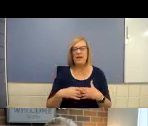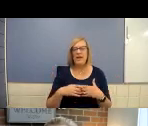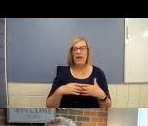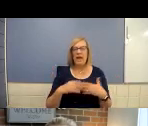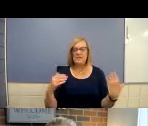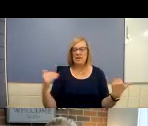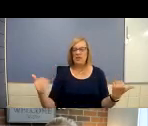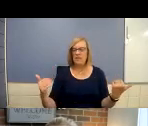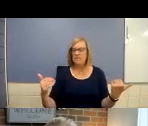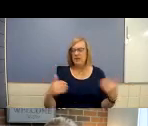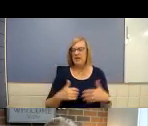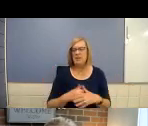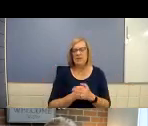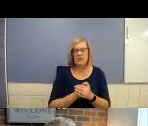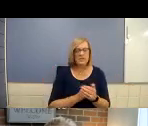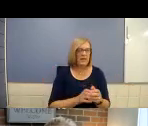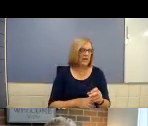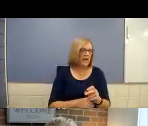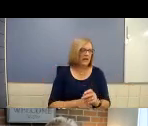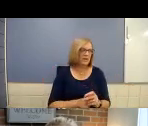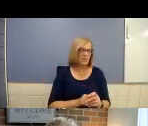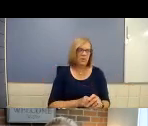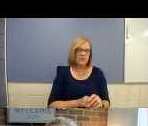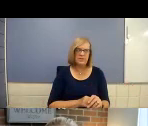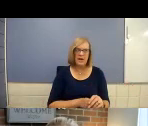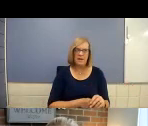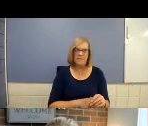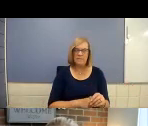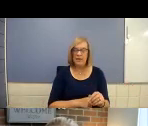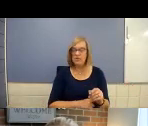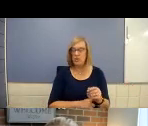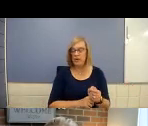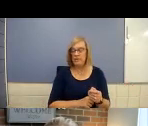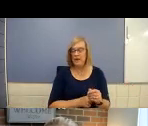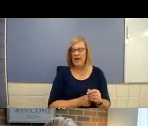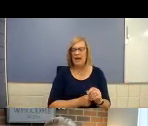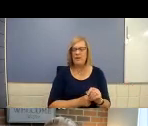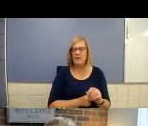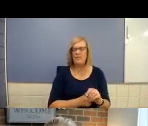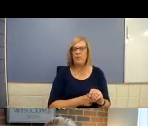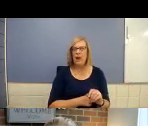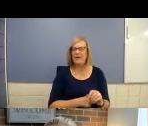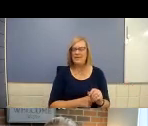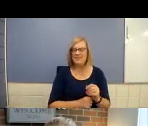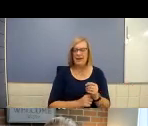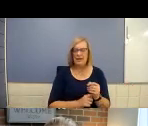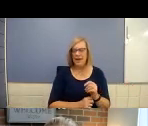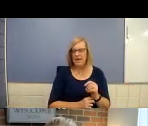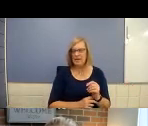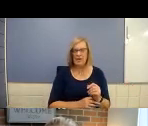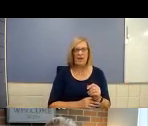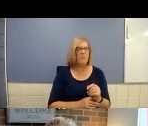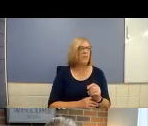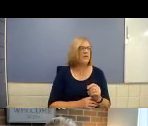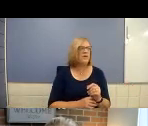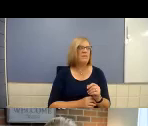a ASL club that anybody who's taking an ASL course can join. And we don't practice signing in